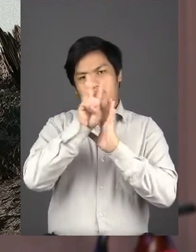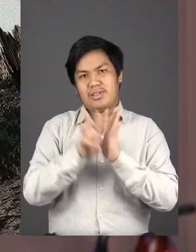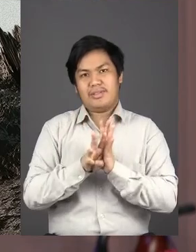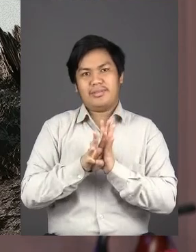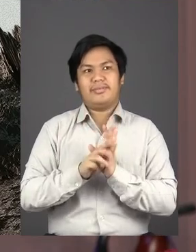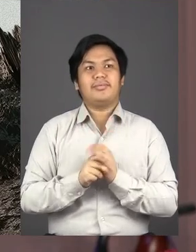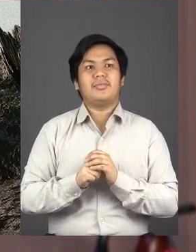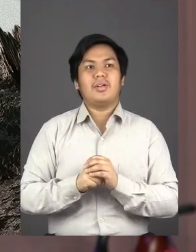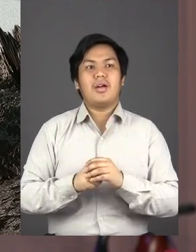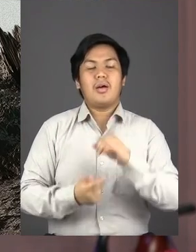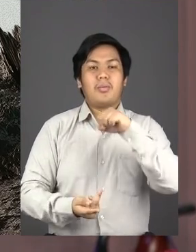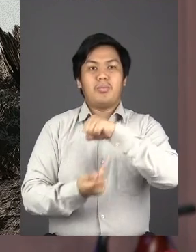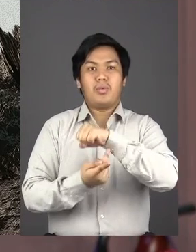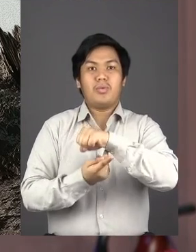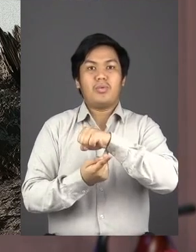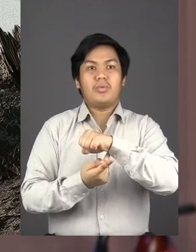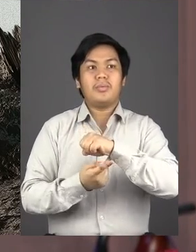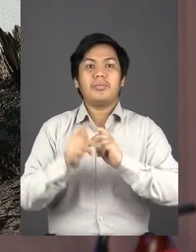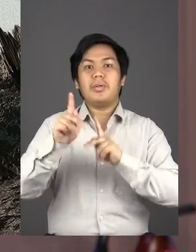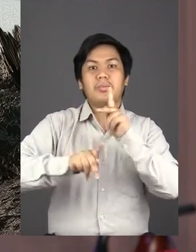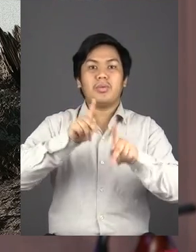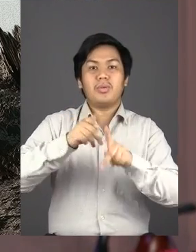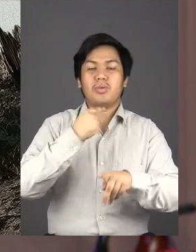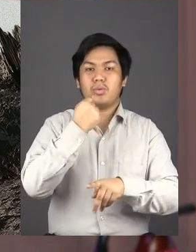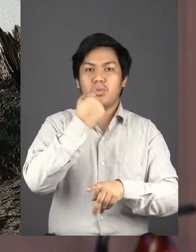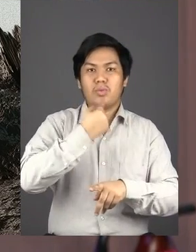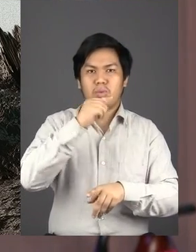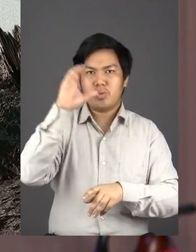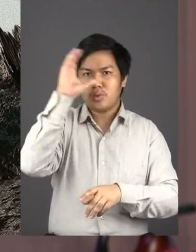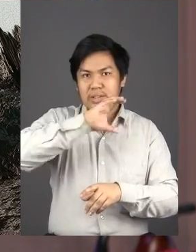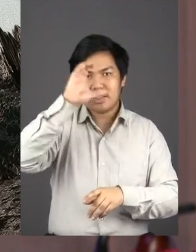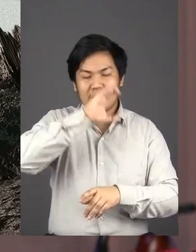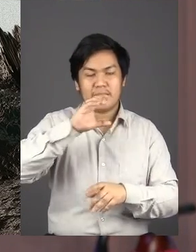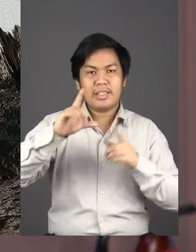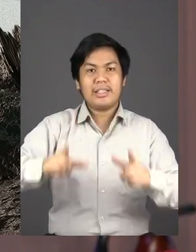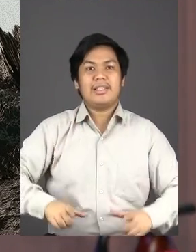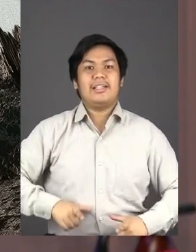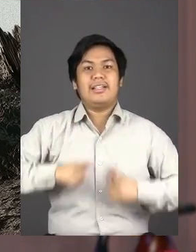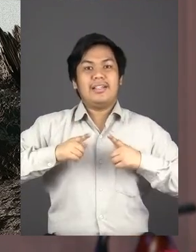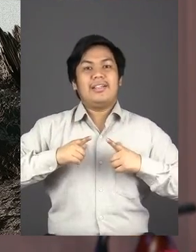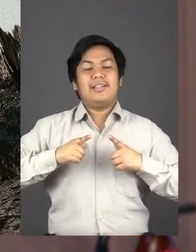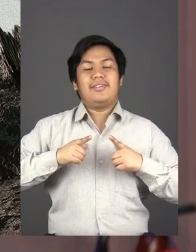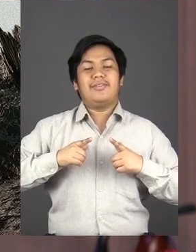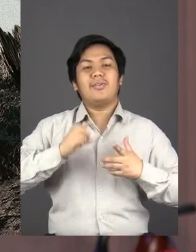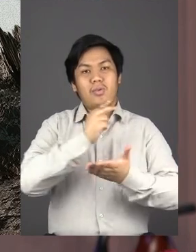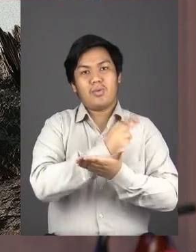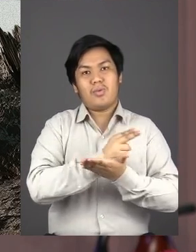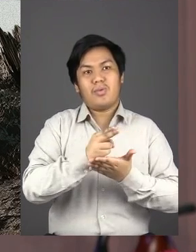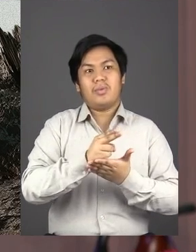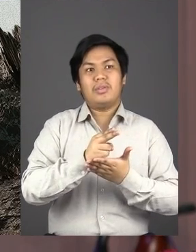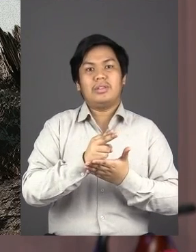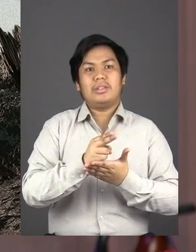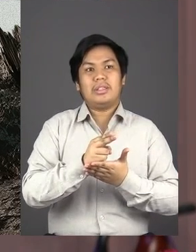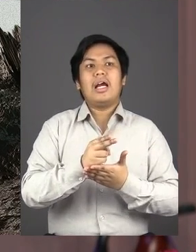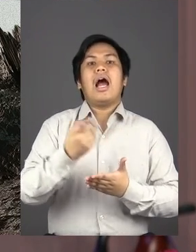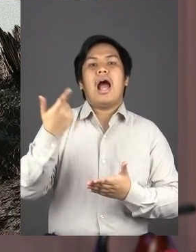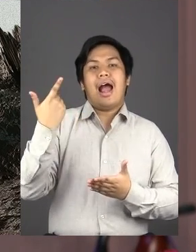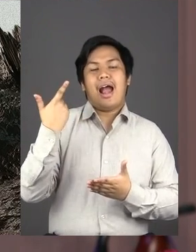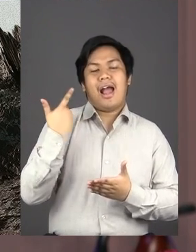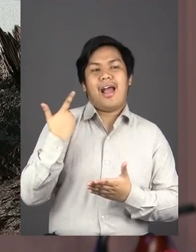Sabi ni Paul, they who seek to live holy lives in Christ shall